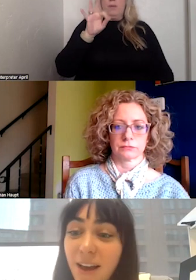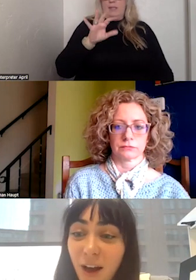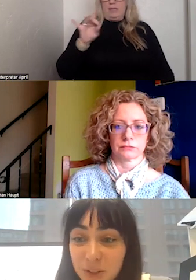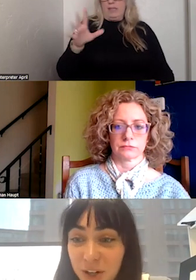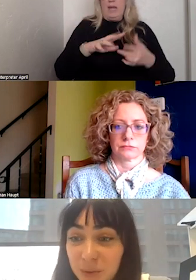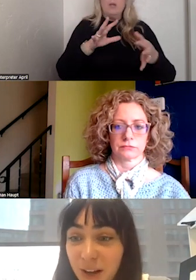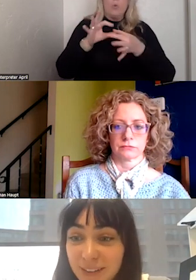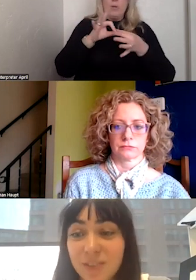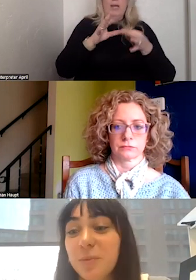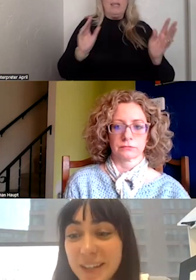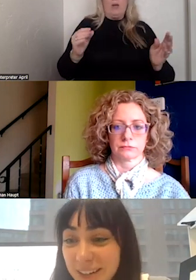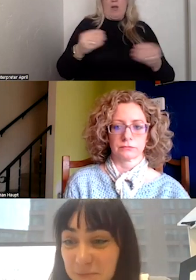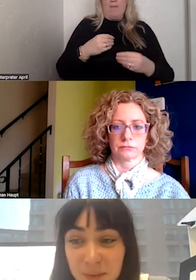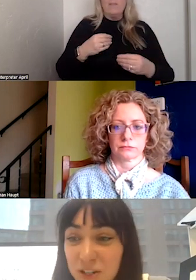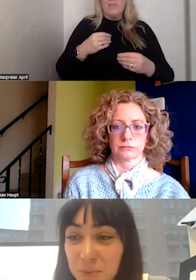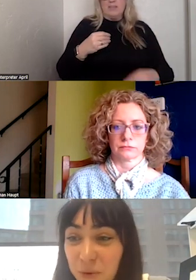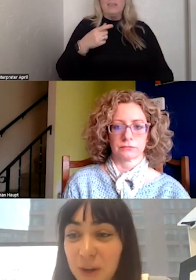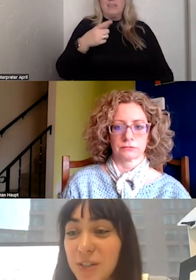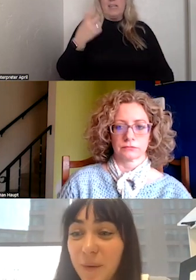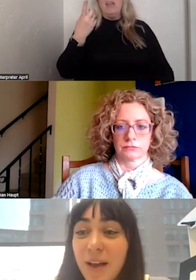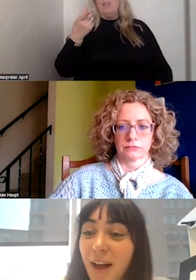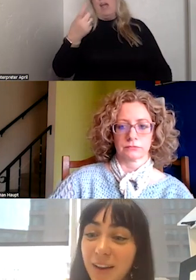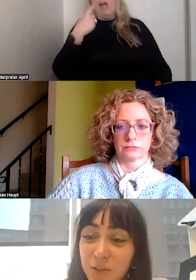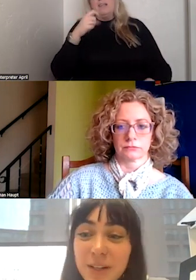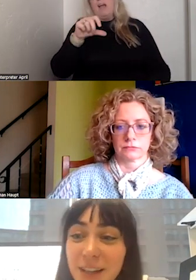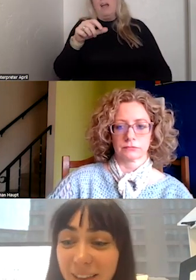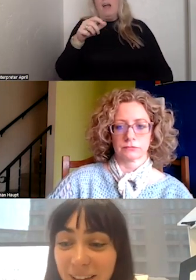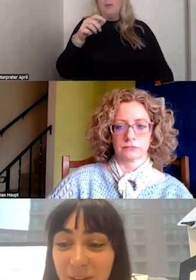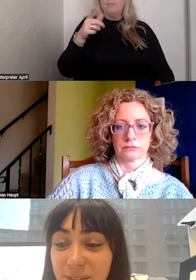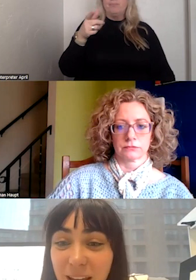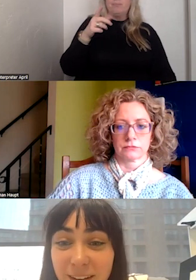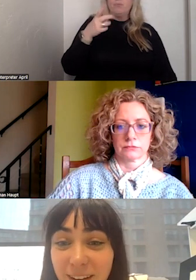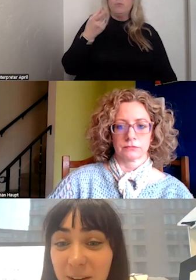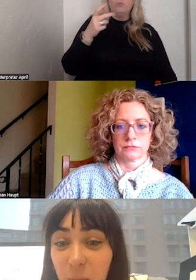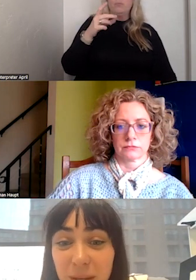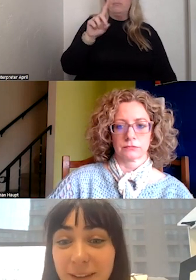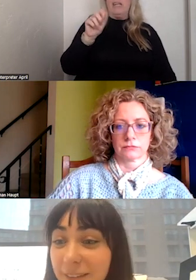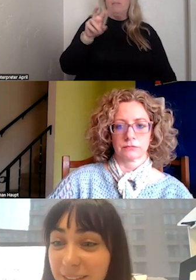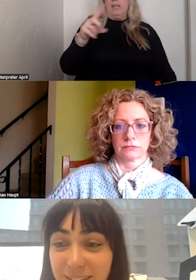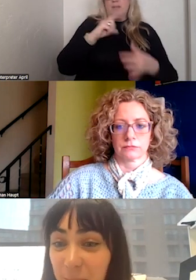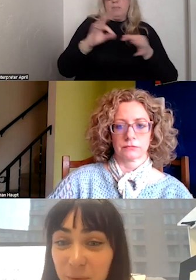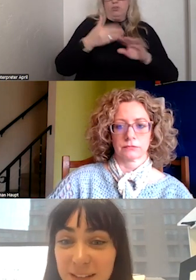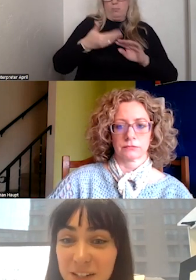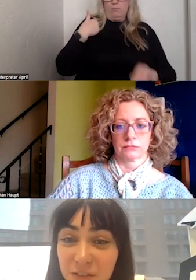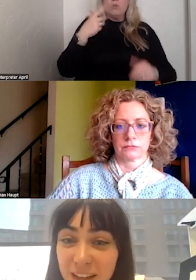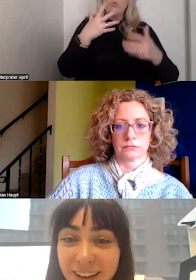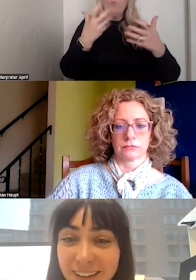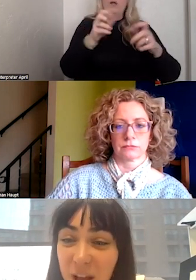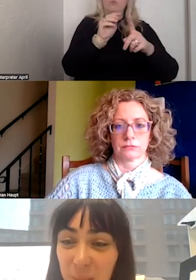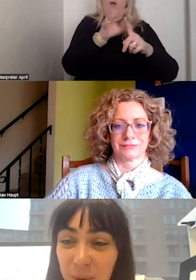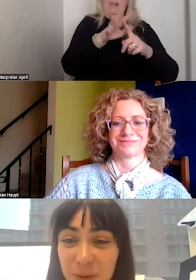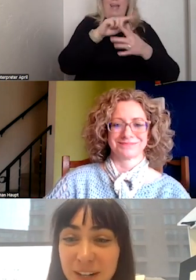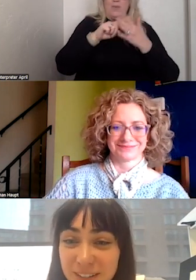office, which I know Dr. McKeon had mentioned before. So just wanted to highlight those, and we can skip the rest of